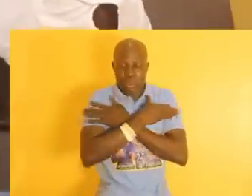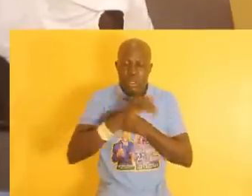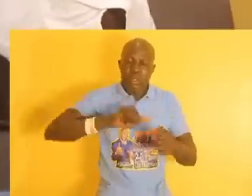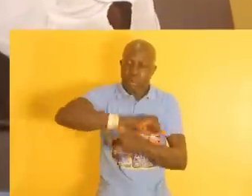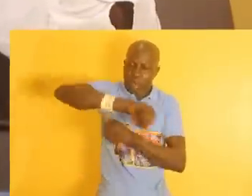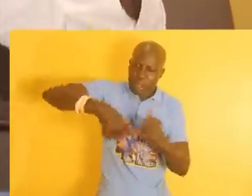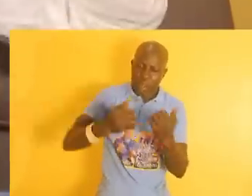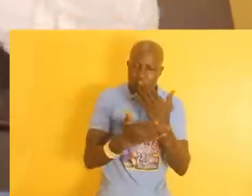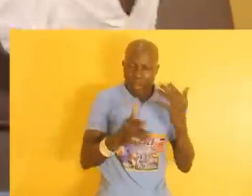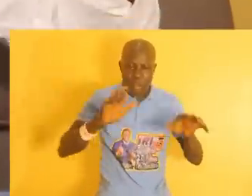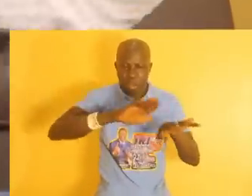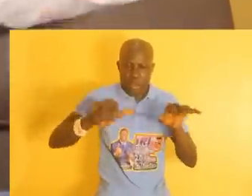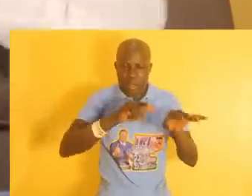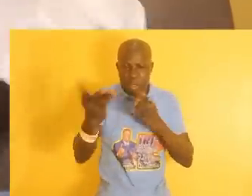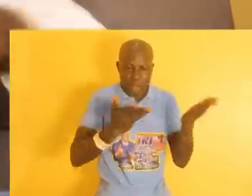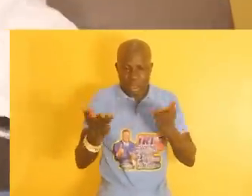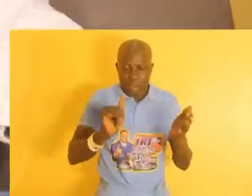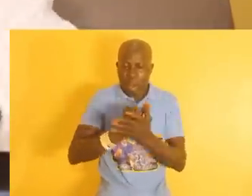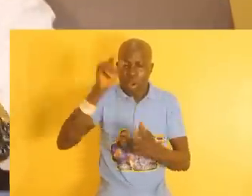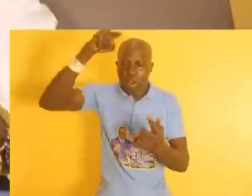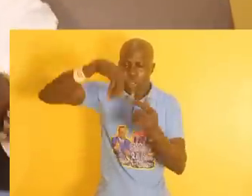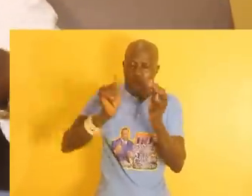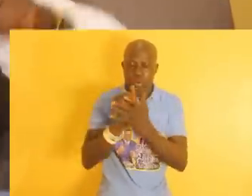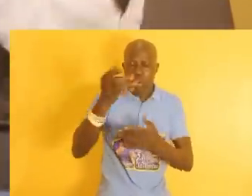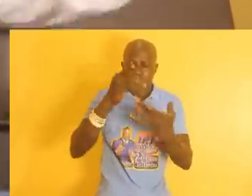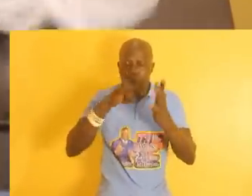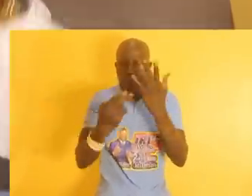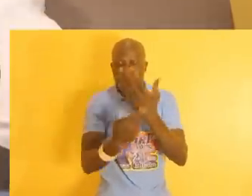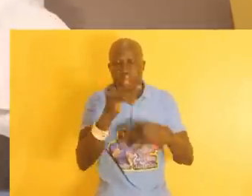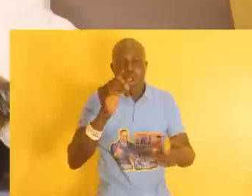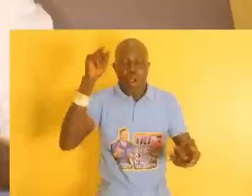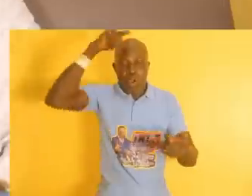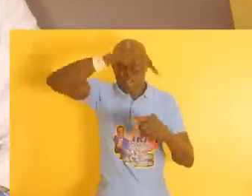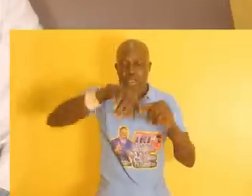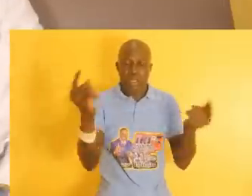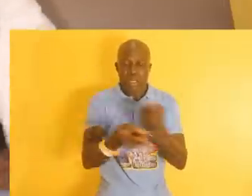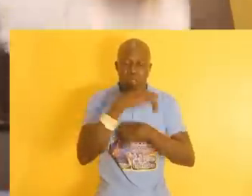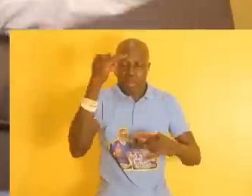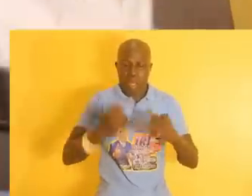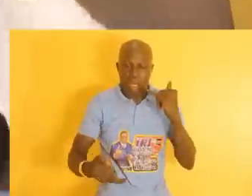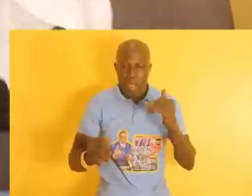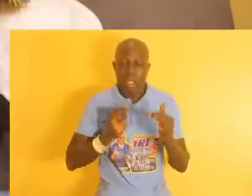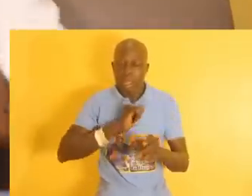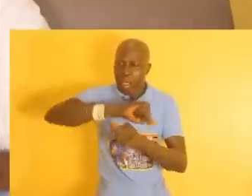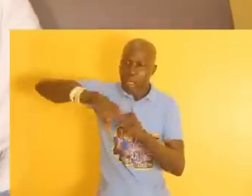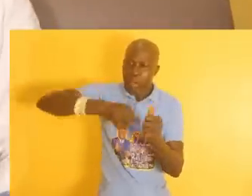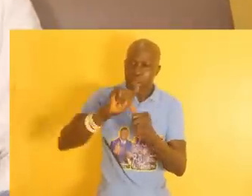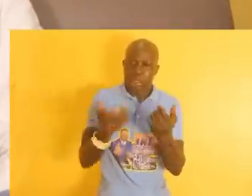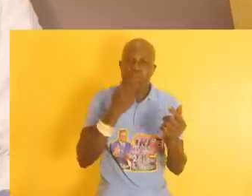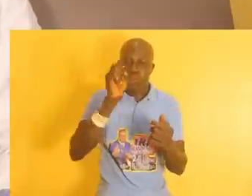do anoint. As to my the program, or if we are doing the program, or you about pan, the day that is concerned, I know